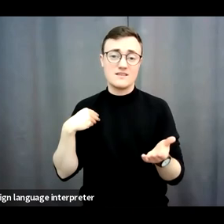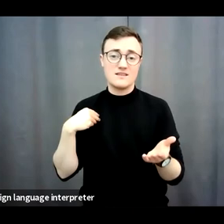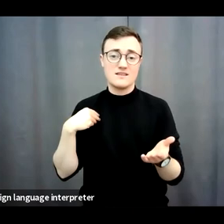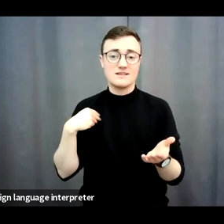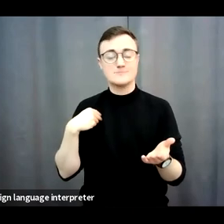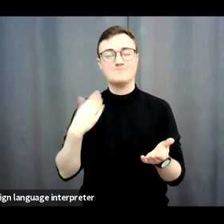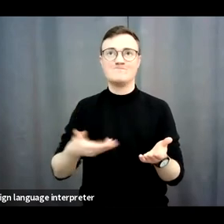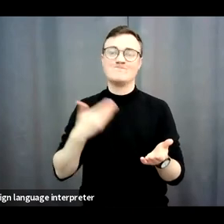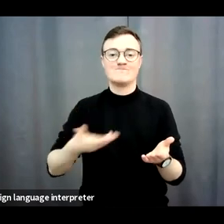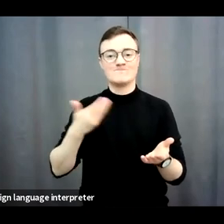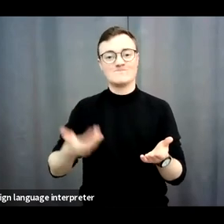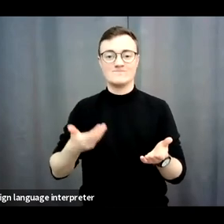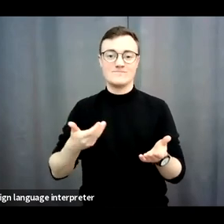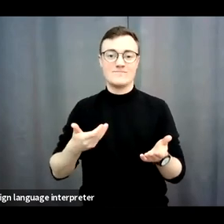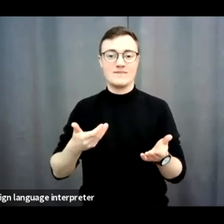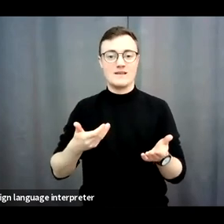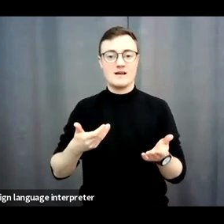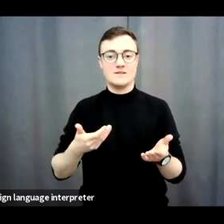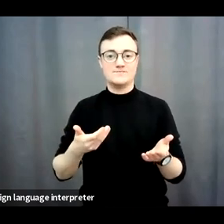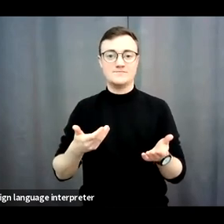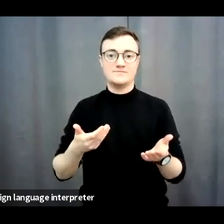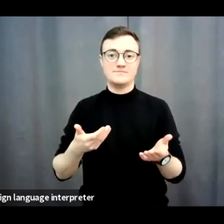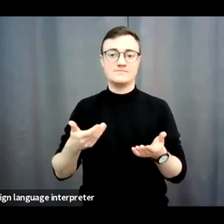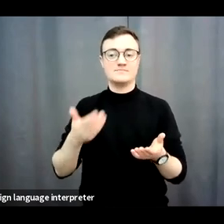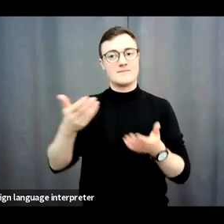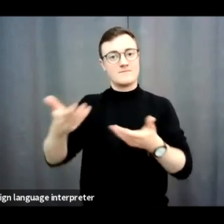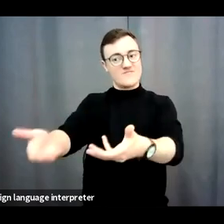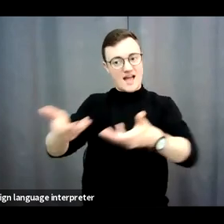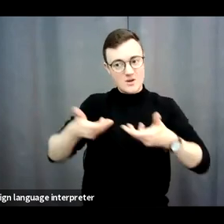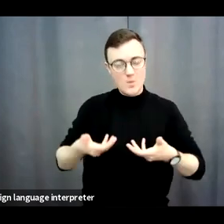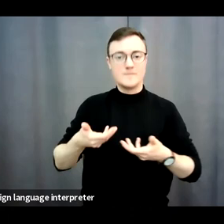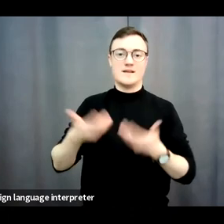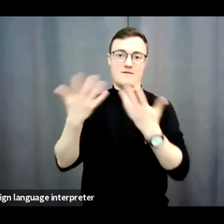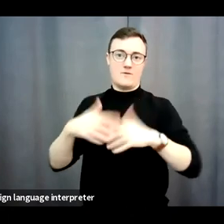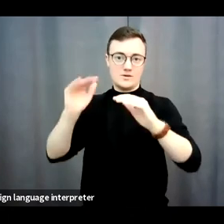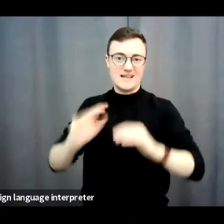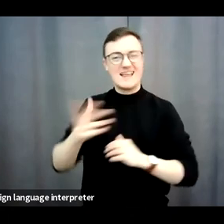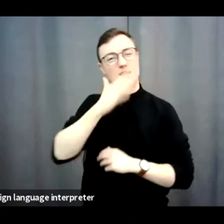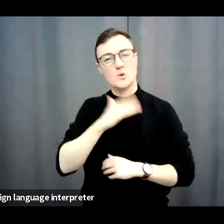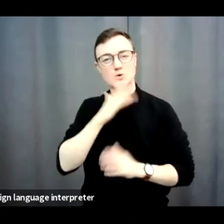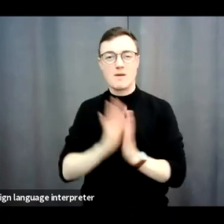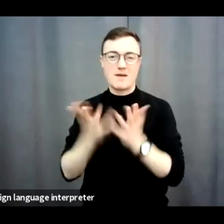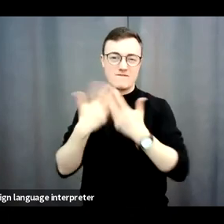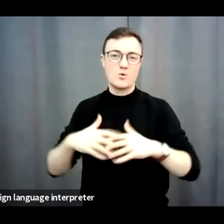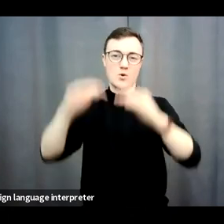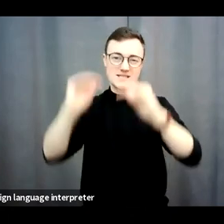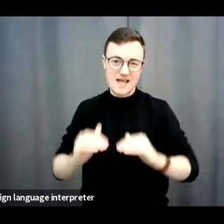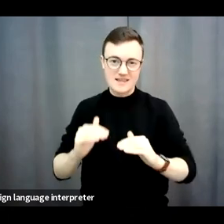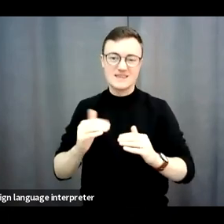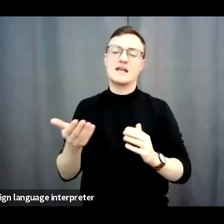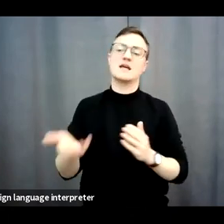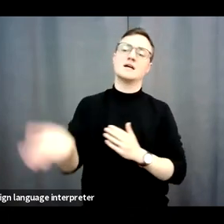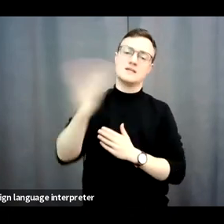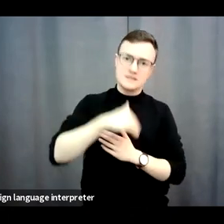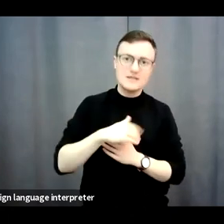kind of involve people with disabilities and youth with disabilities very on a case-to-case